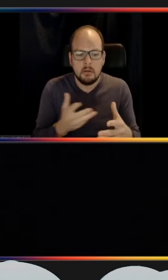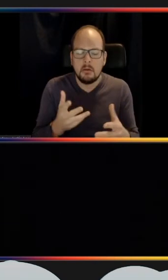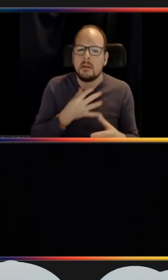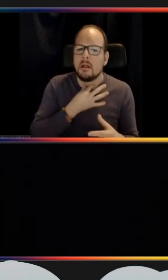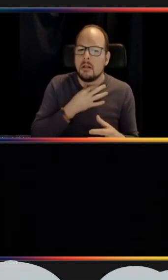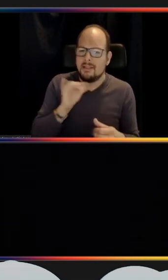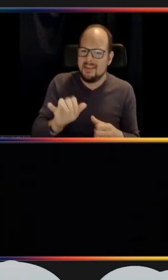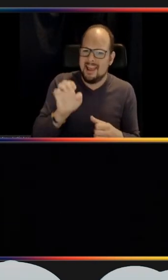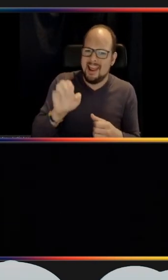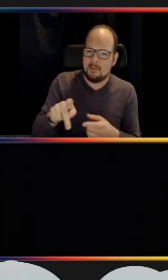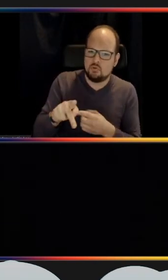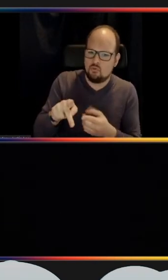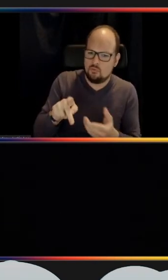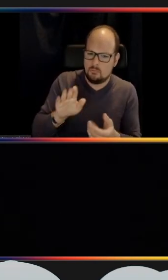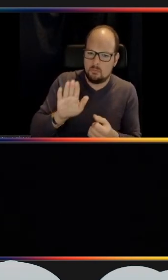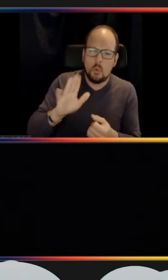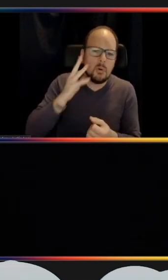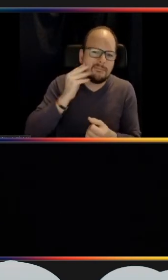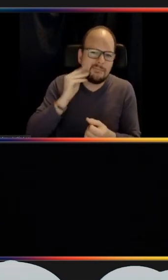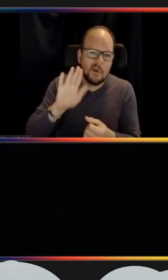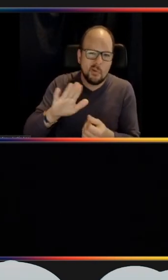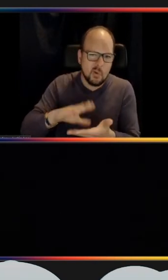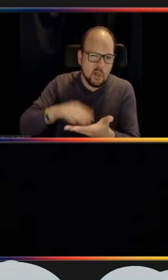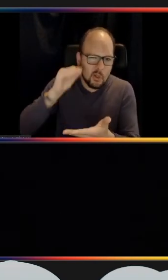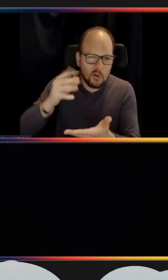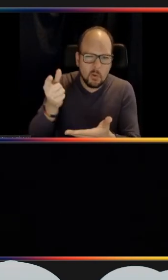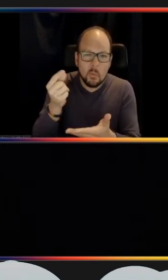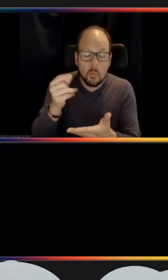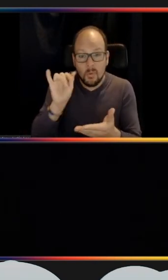this episode, especially that dialogue at the end?